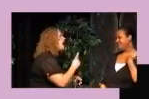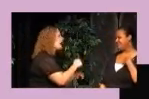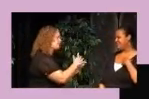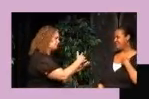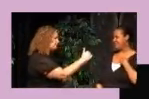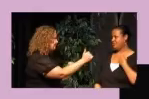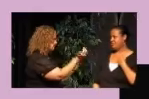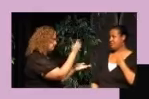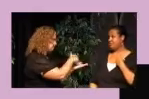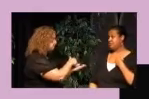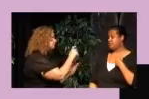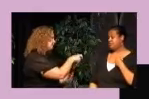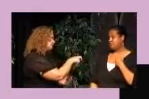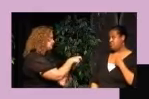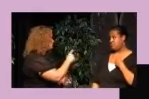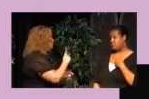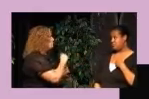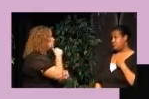only just going.